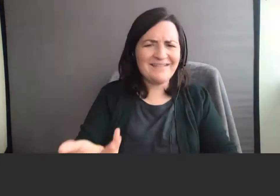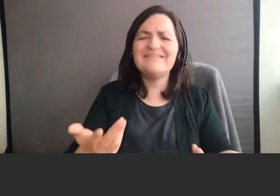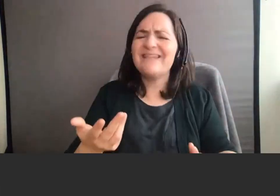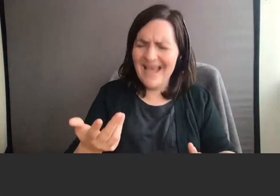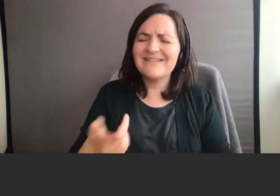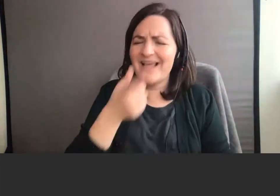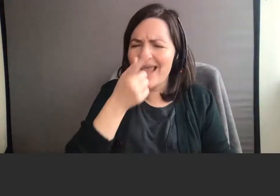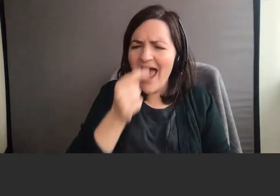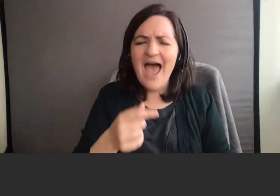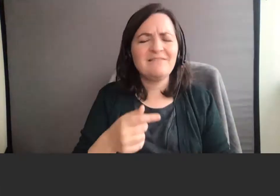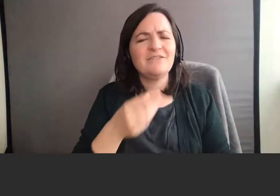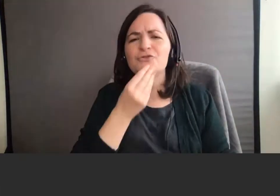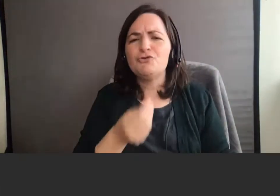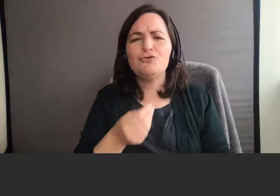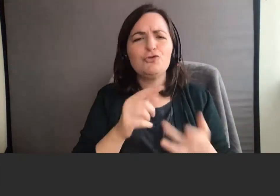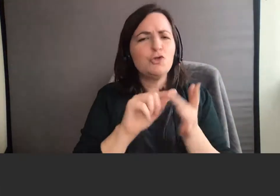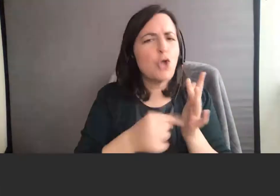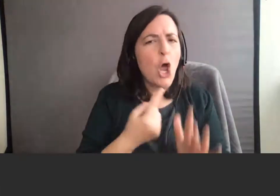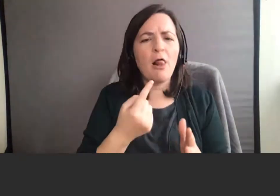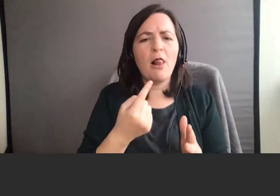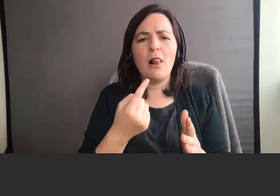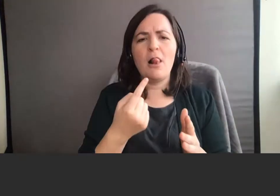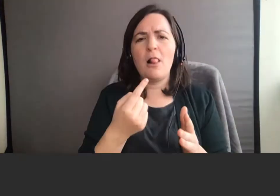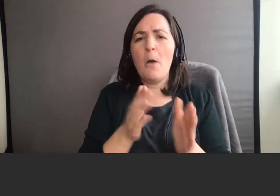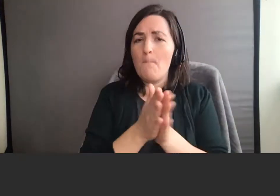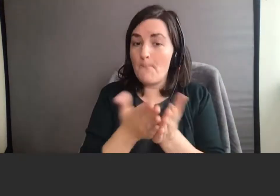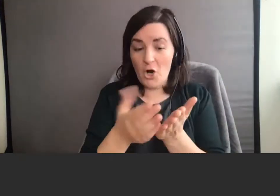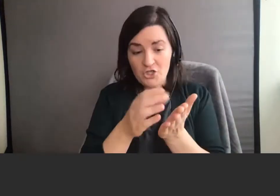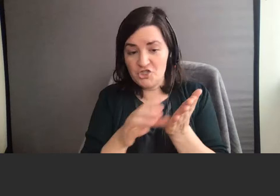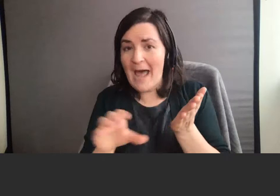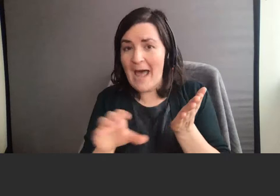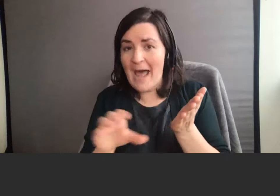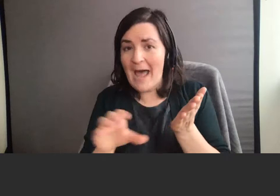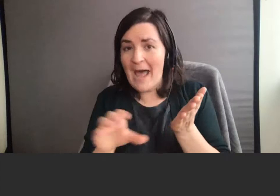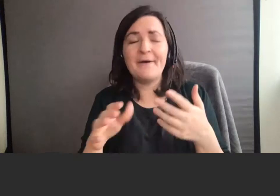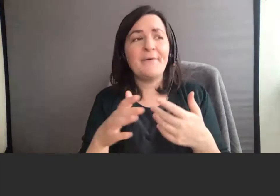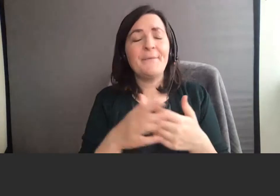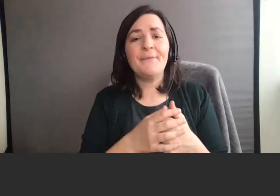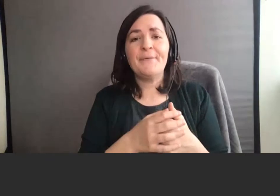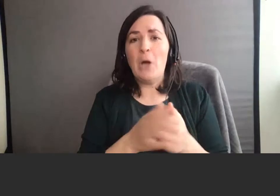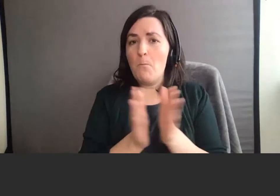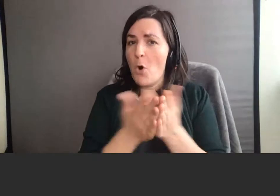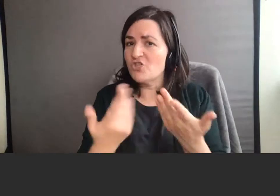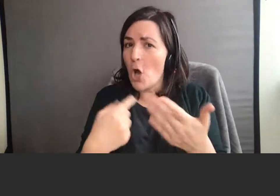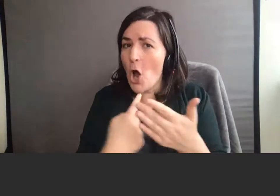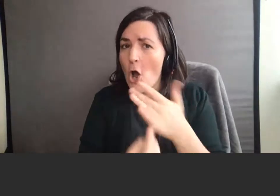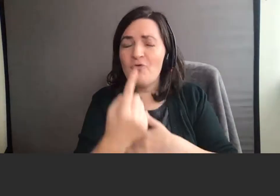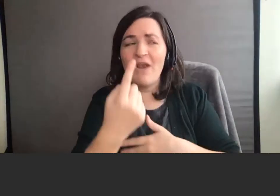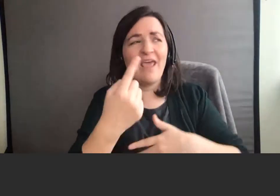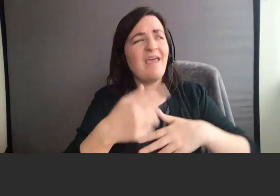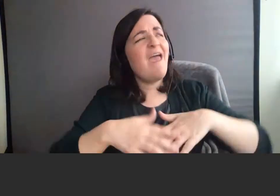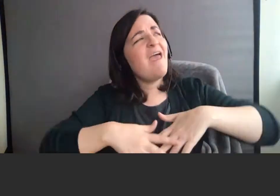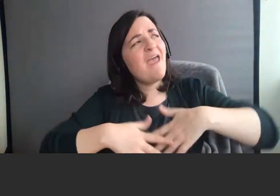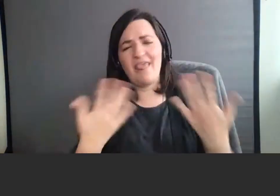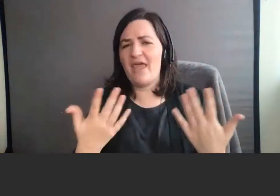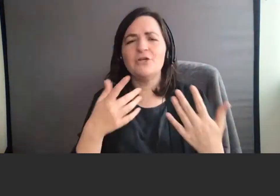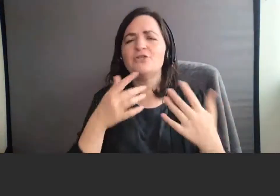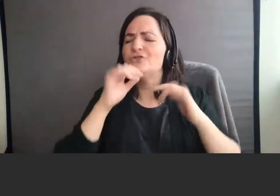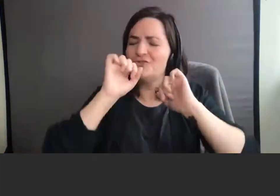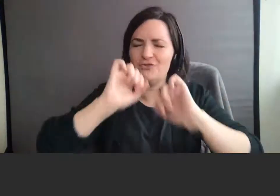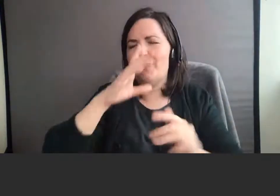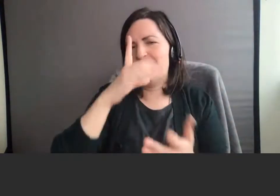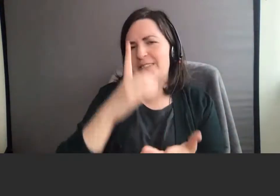of books. So you could use journals entirely, you could use books entirely, you could use chapters from books entirely,